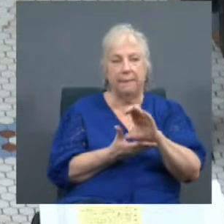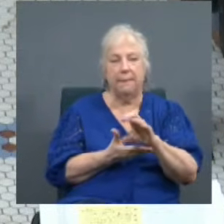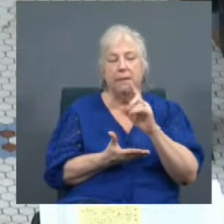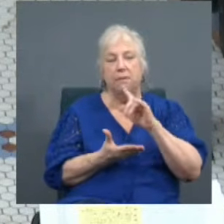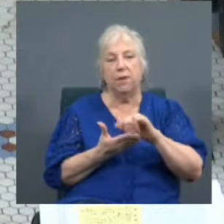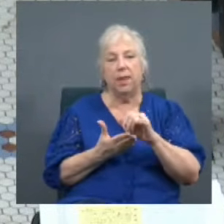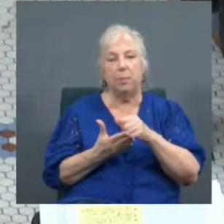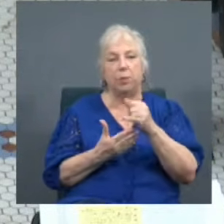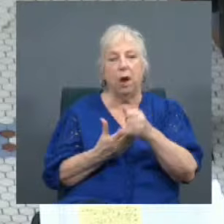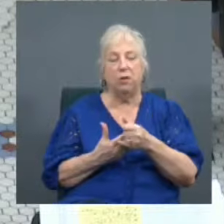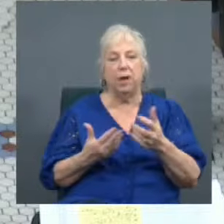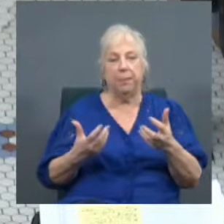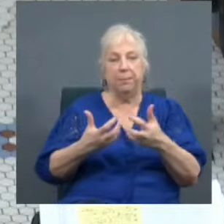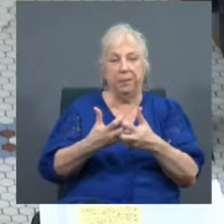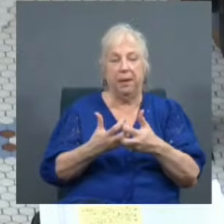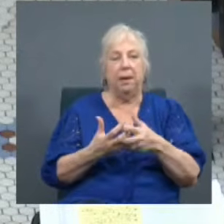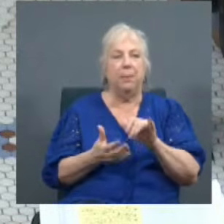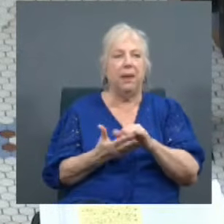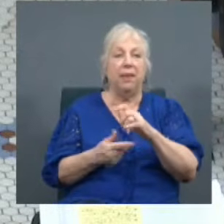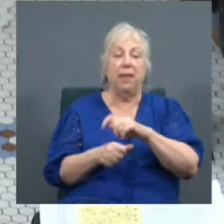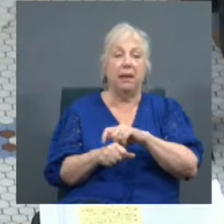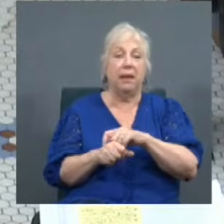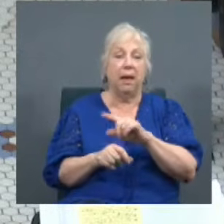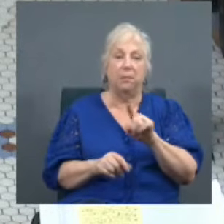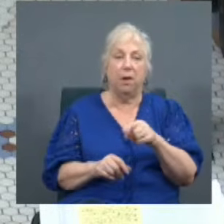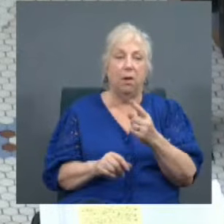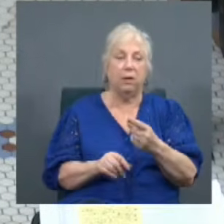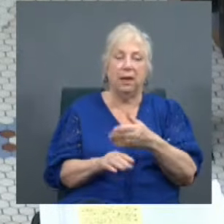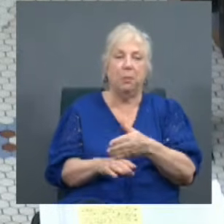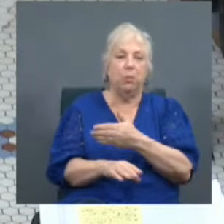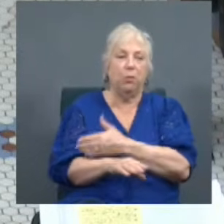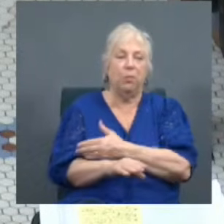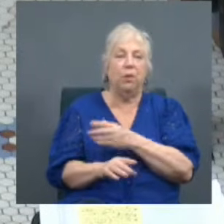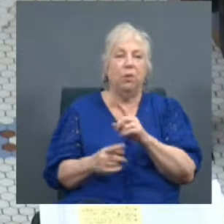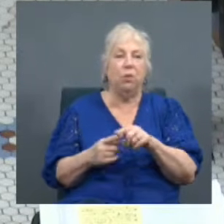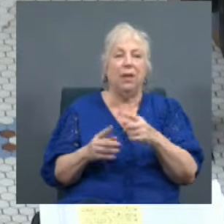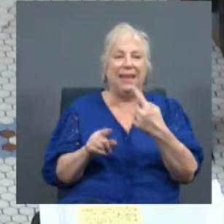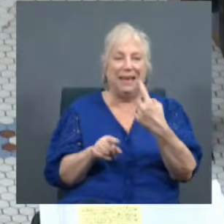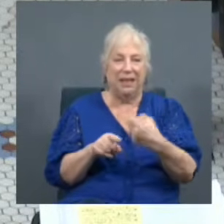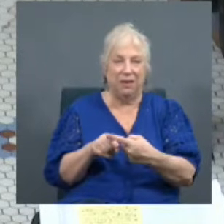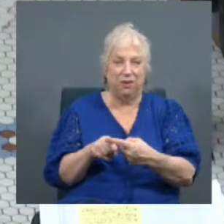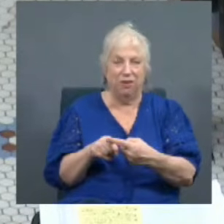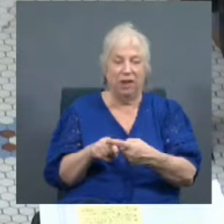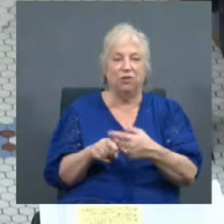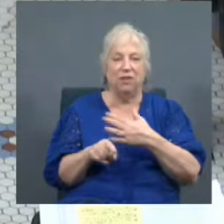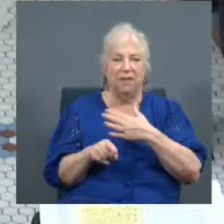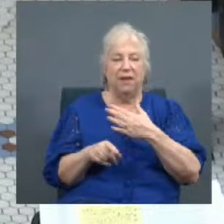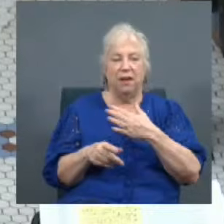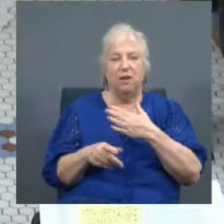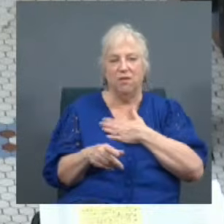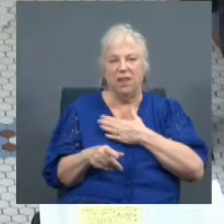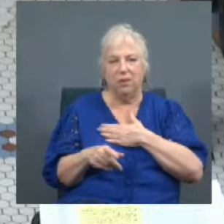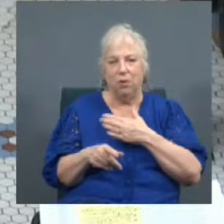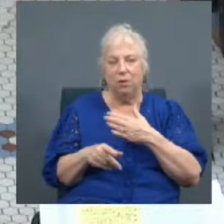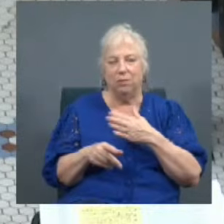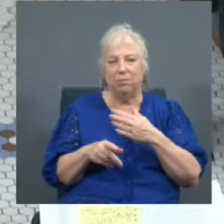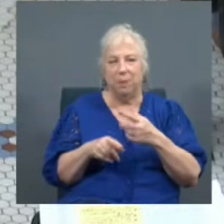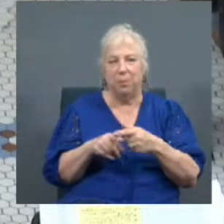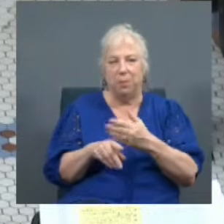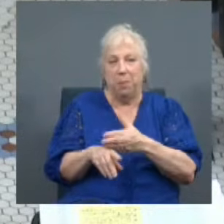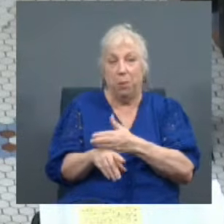project. And at that time, it was only going to be improvements to the intersection, physical improvements, and very